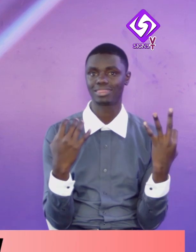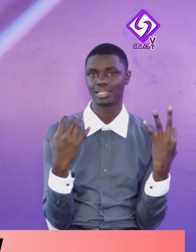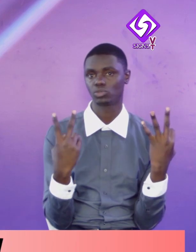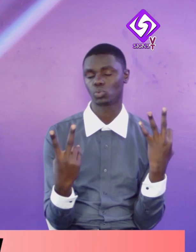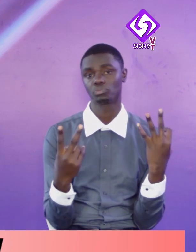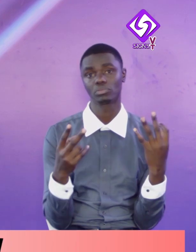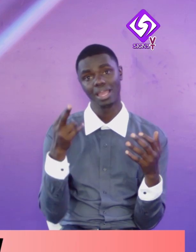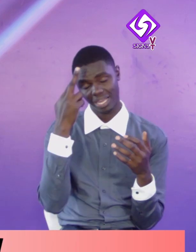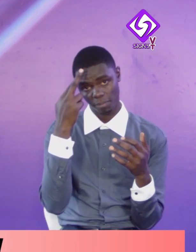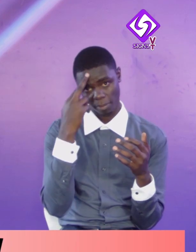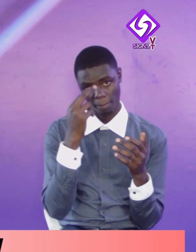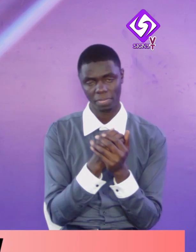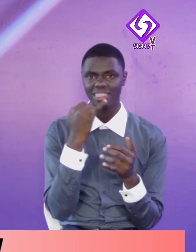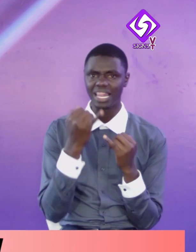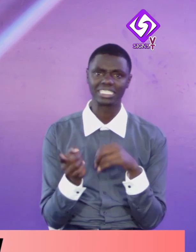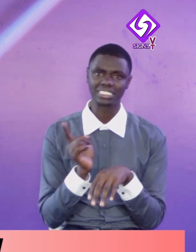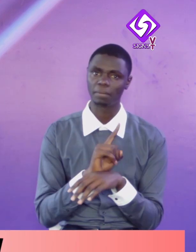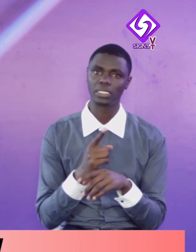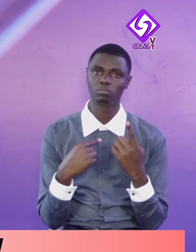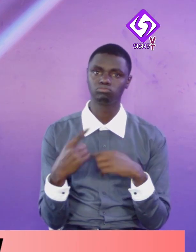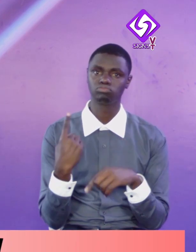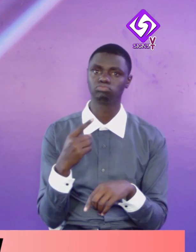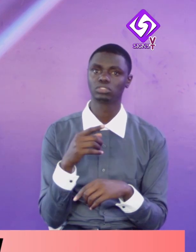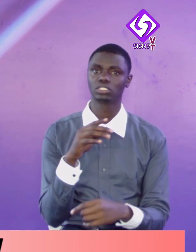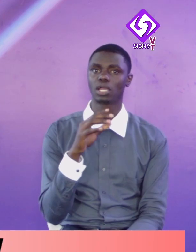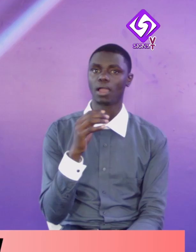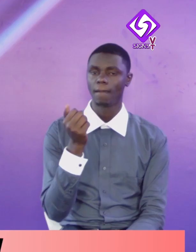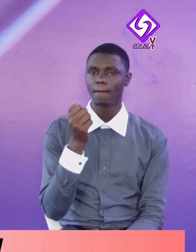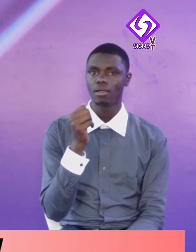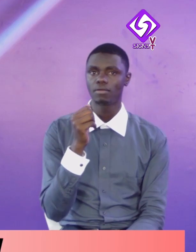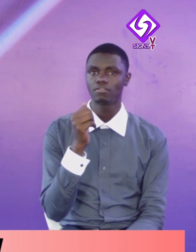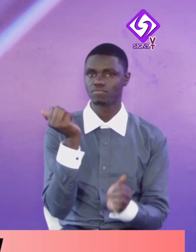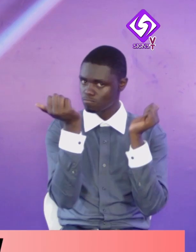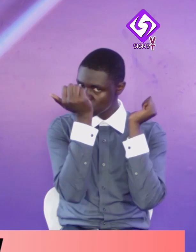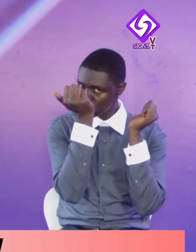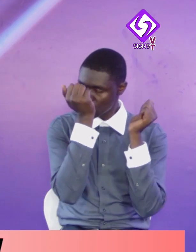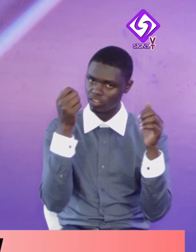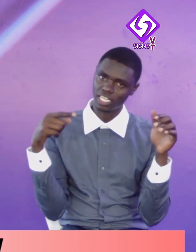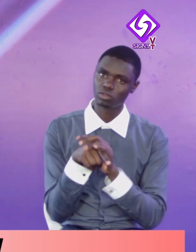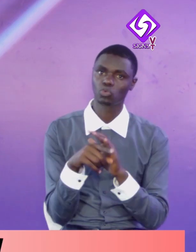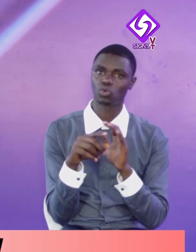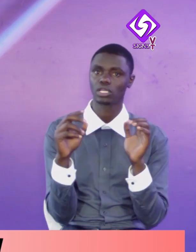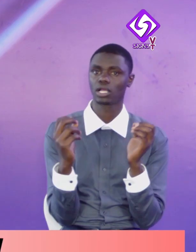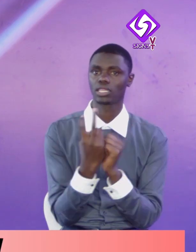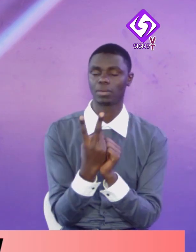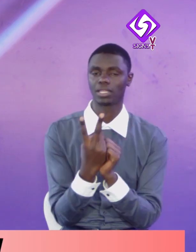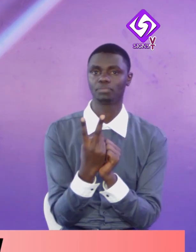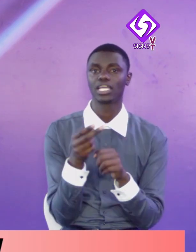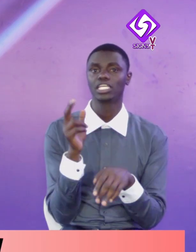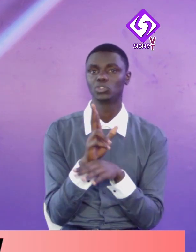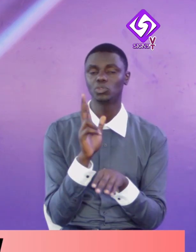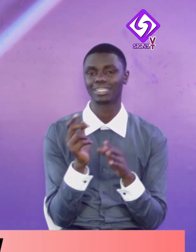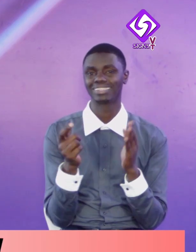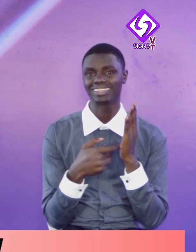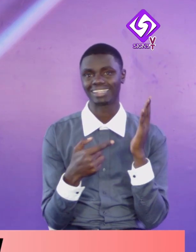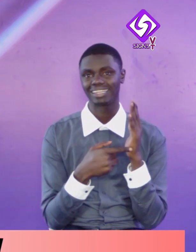Yeah. Remember? In the very last minute, Yeah. Bruno Yeah. scoring that penalty. They use the tactics like other teams